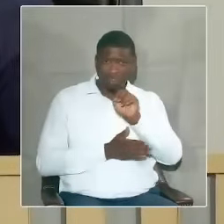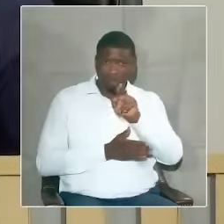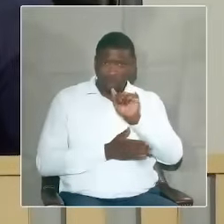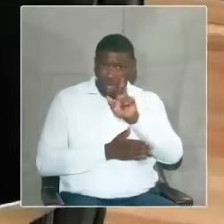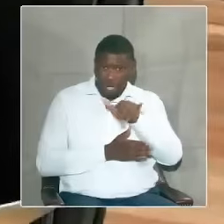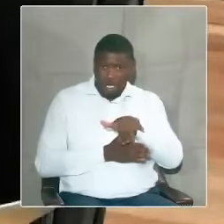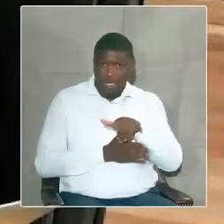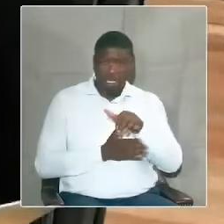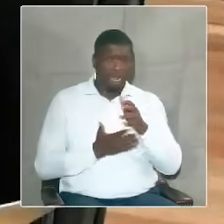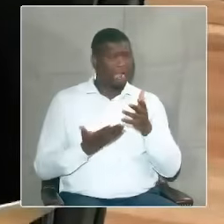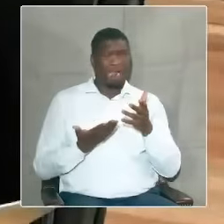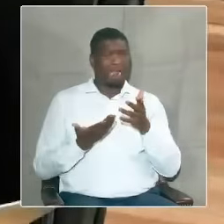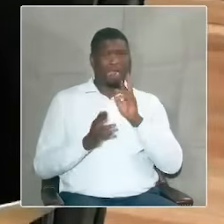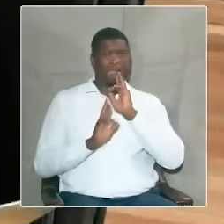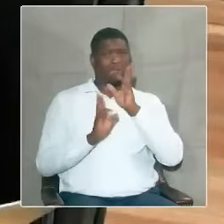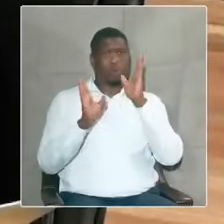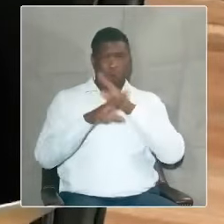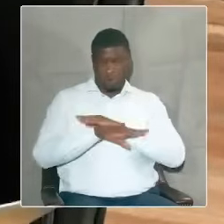And then 4.5,